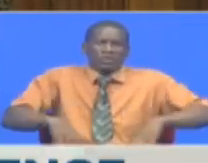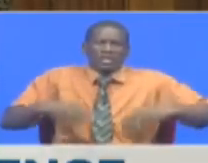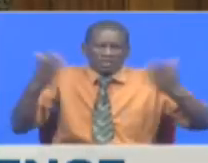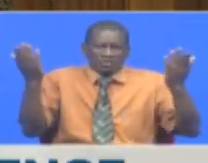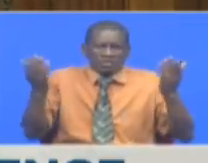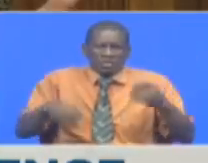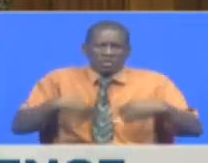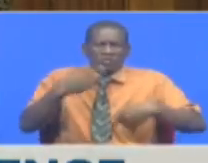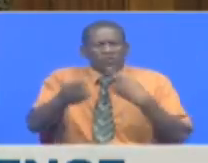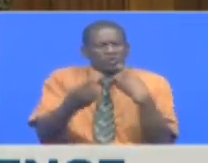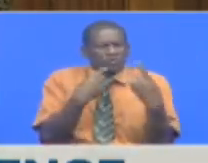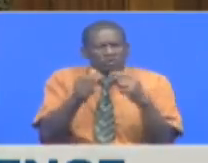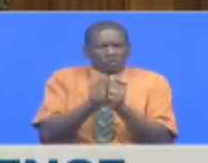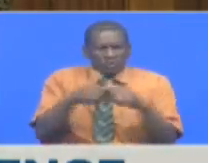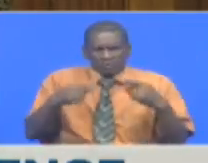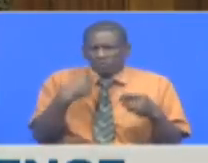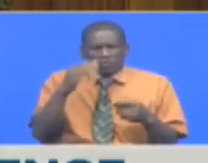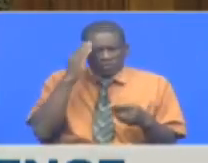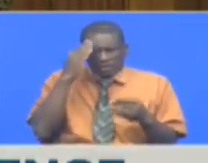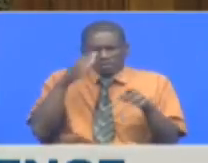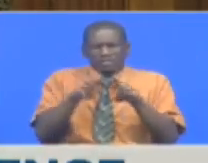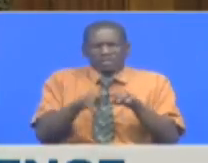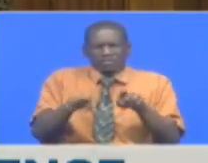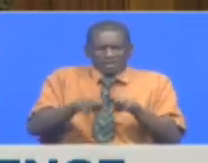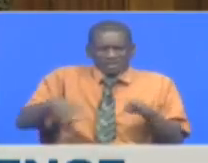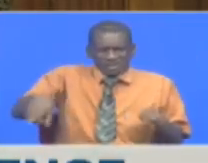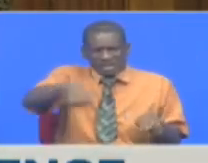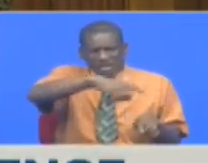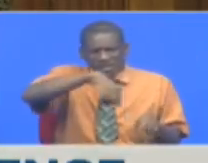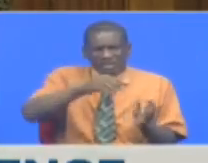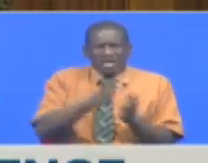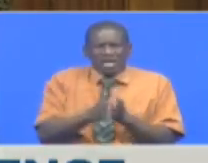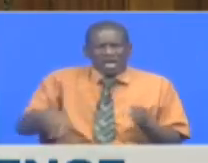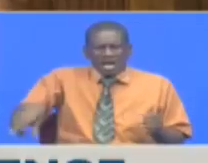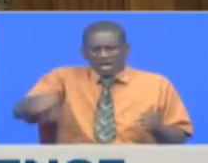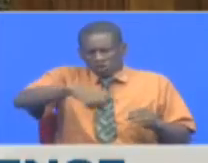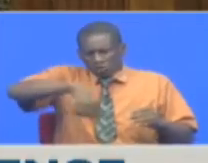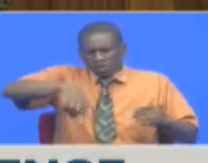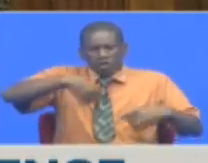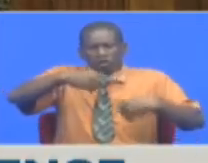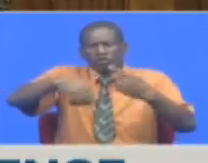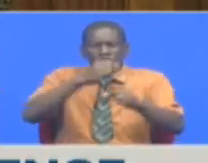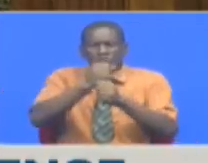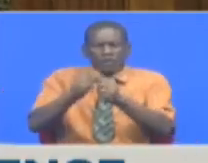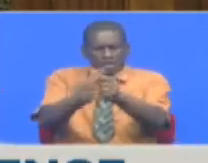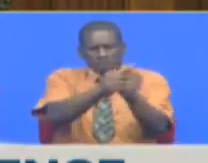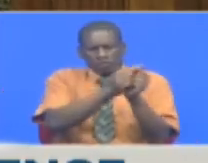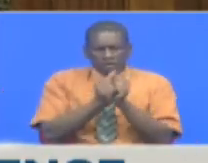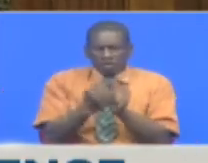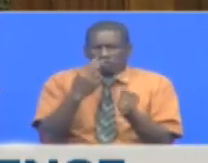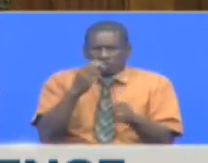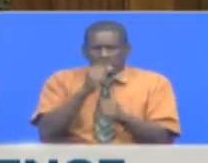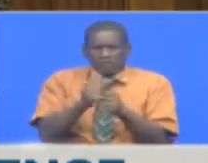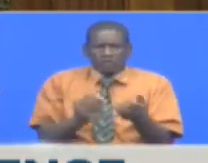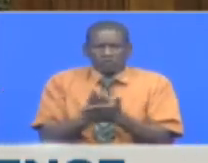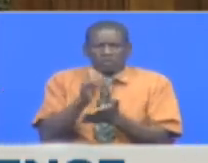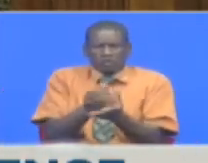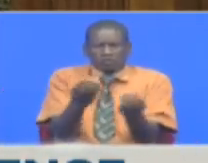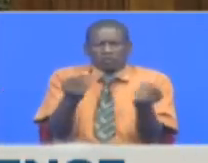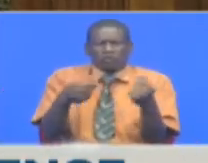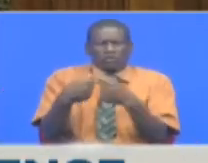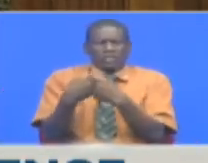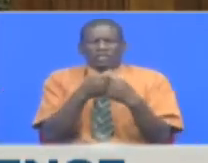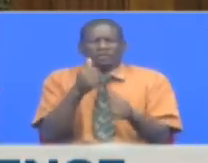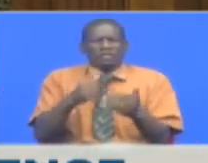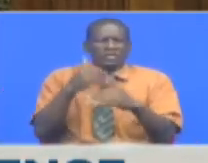consult with people who think the same as we do. And we will continue to work together to see that we overcome these challenges and